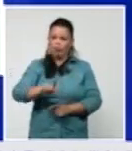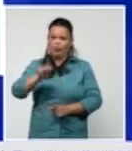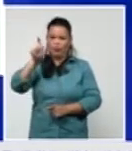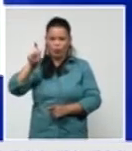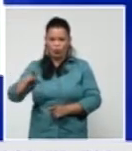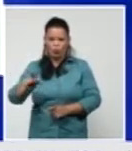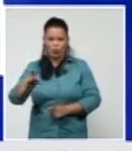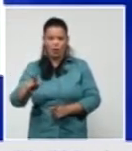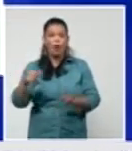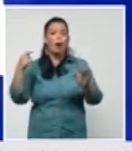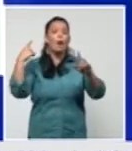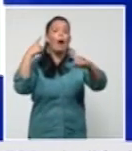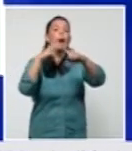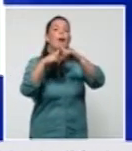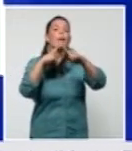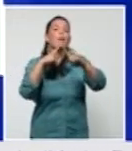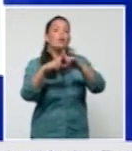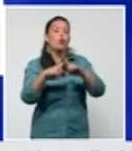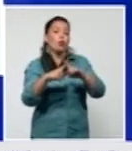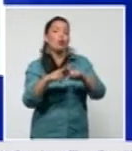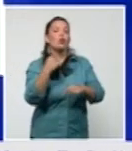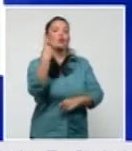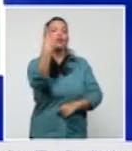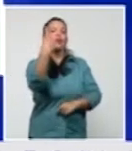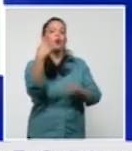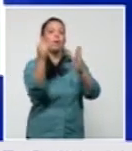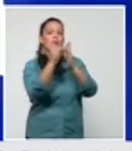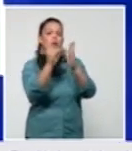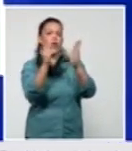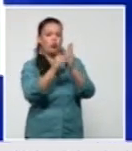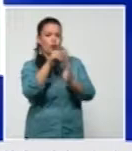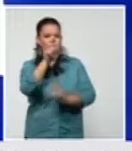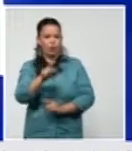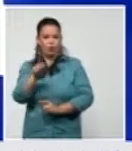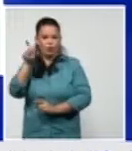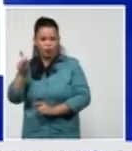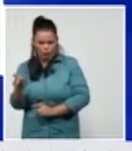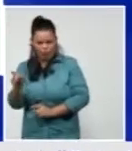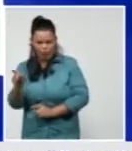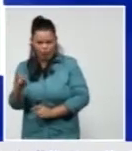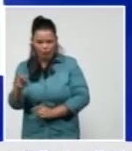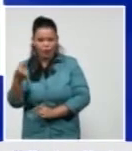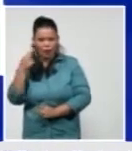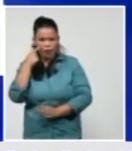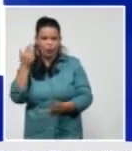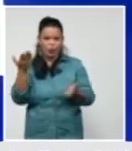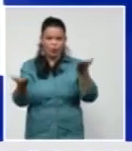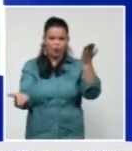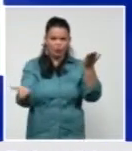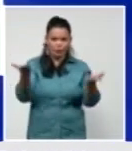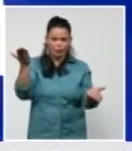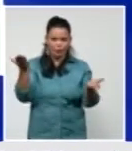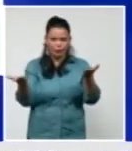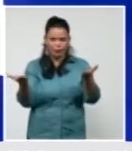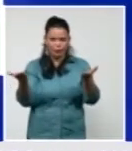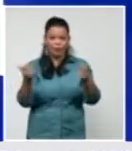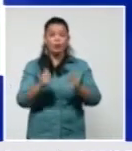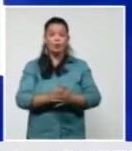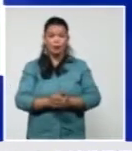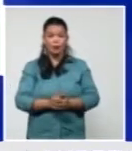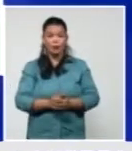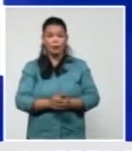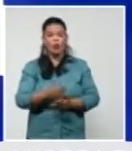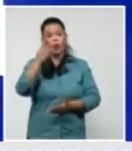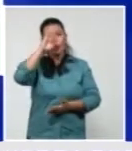has a rate of 634 cases and only 11 deaths per million. Turning back to Cuba for a moment,